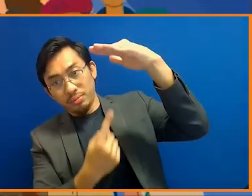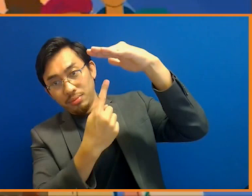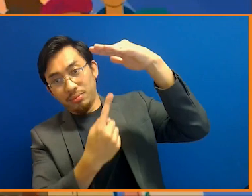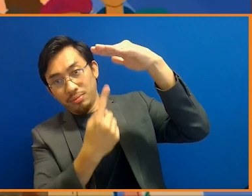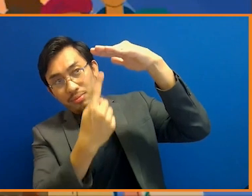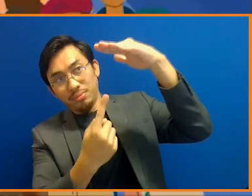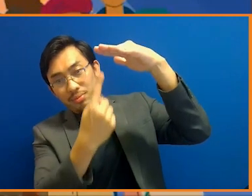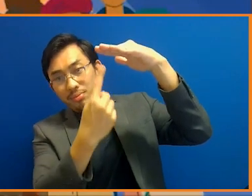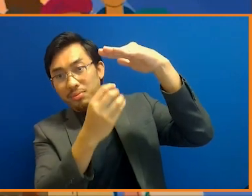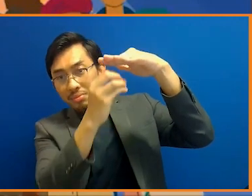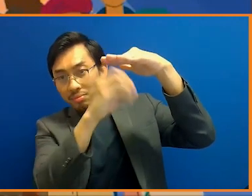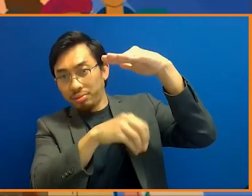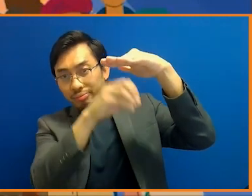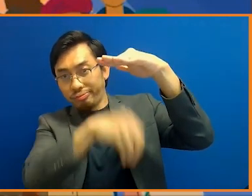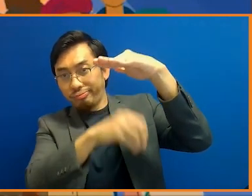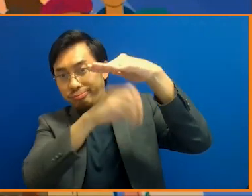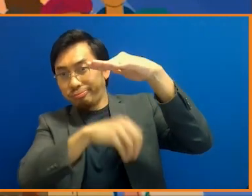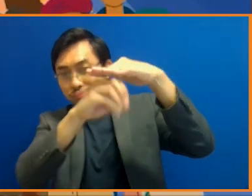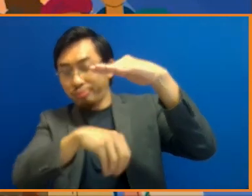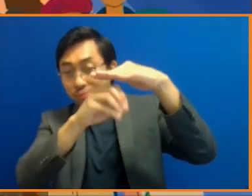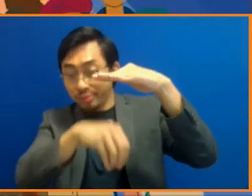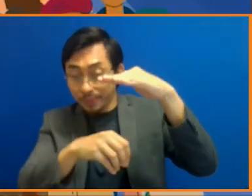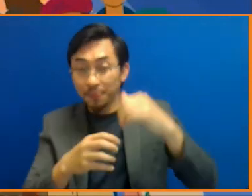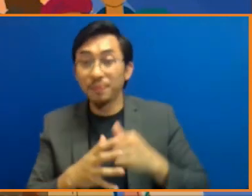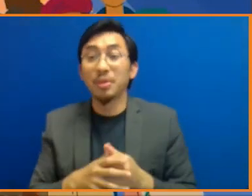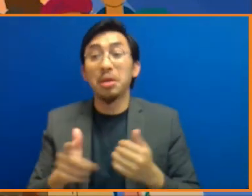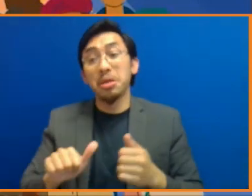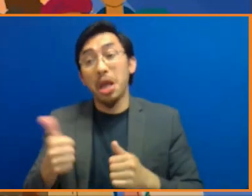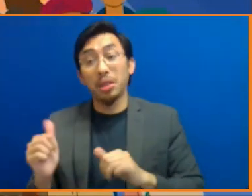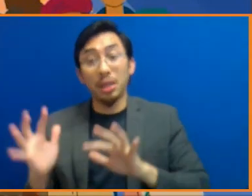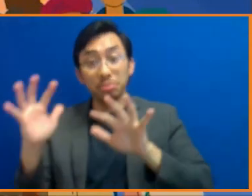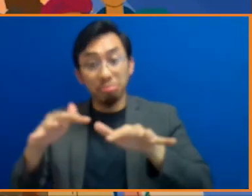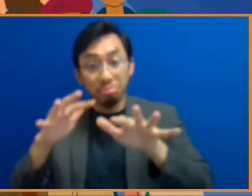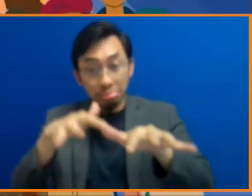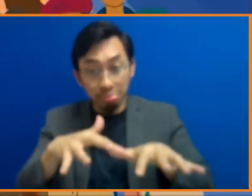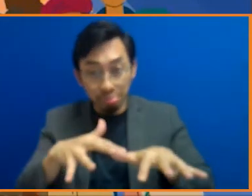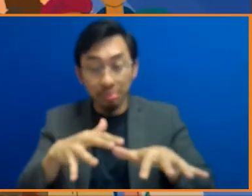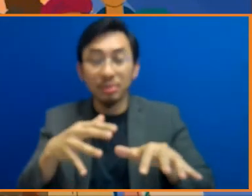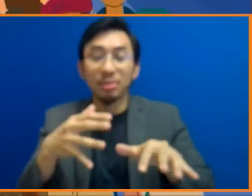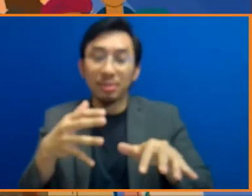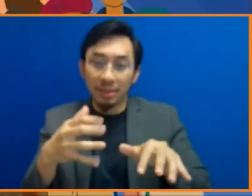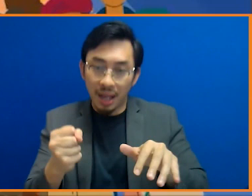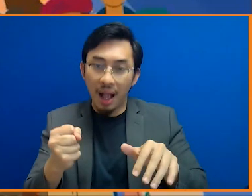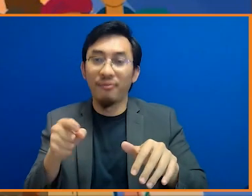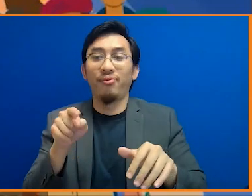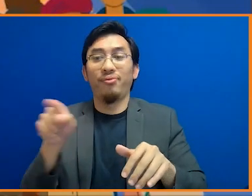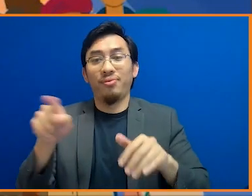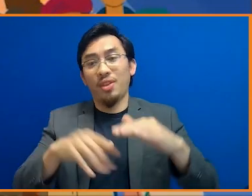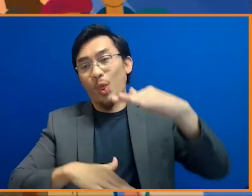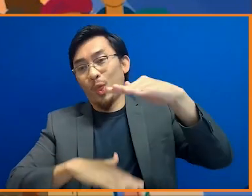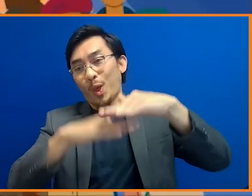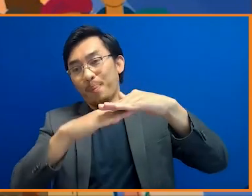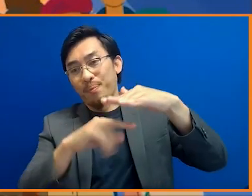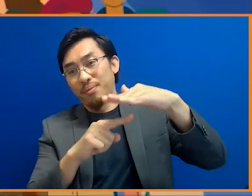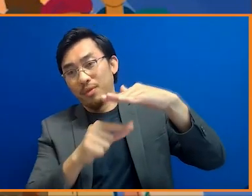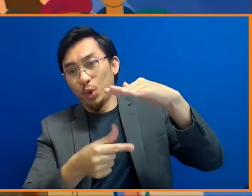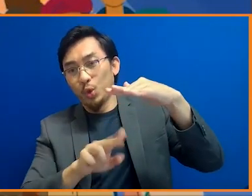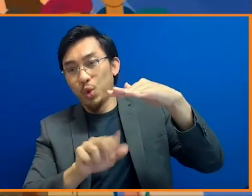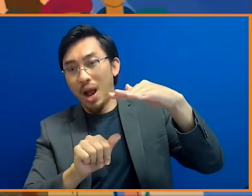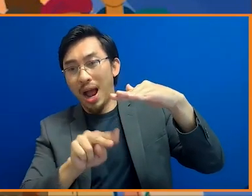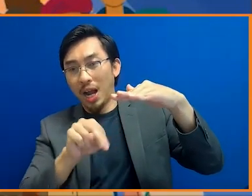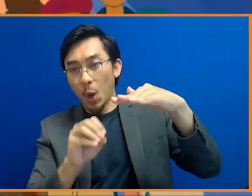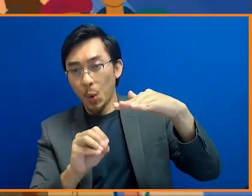dump guano again, and then another tsunami come again, bringing sediment. It will layer again on the top of the